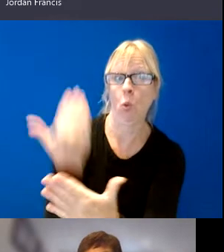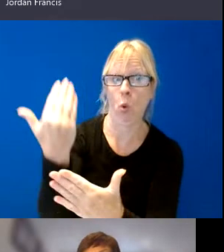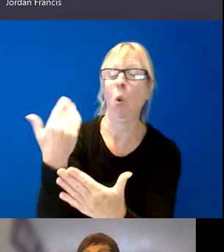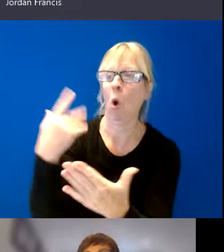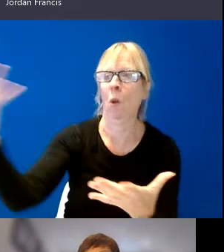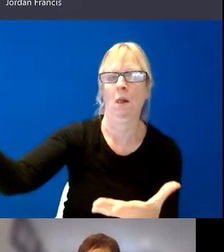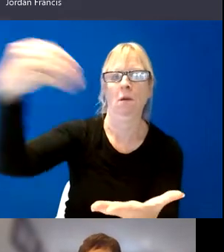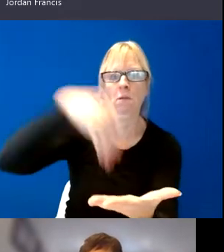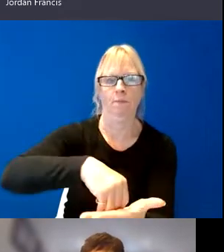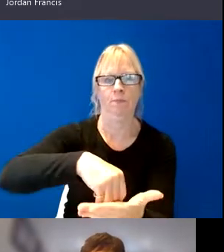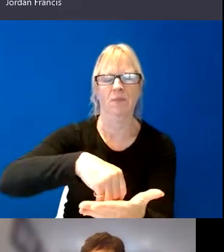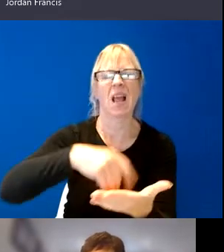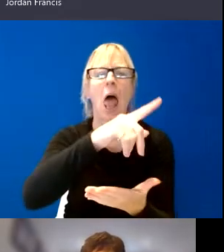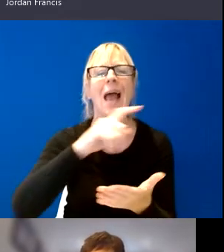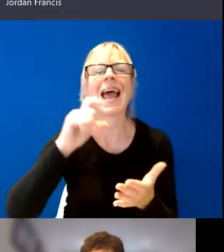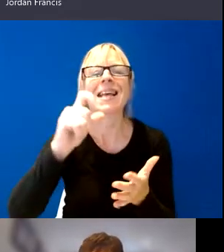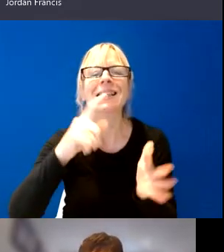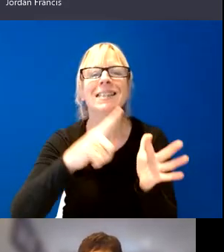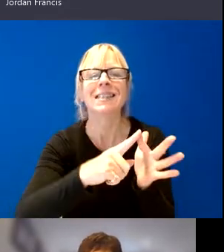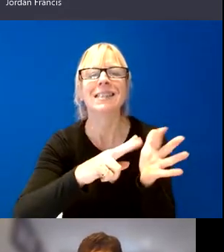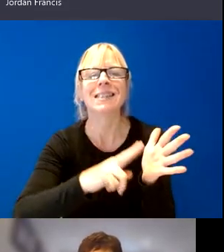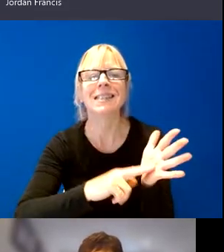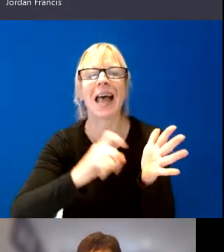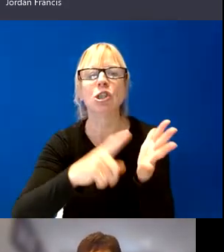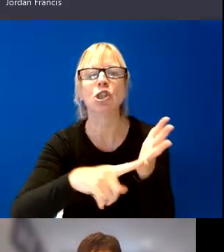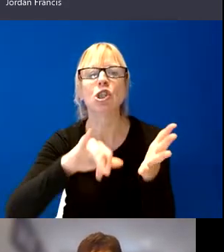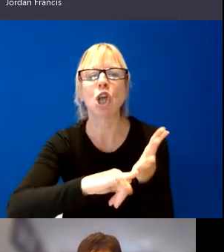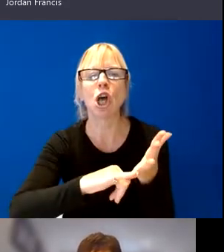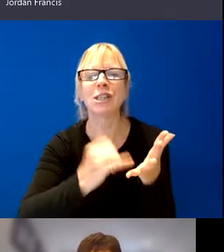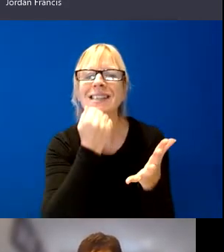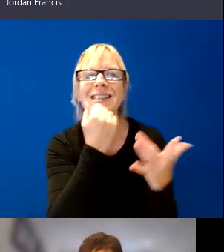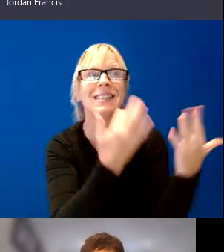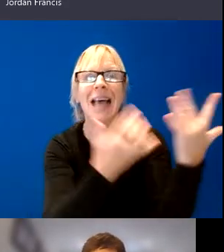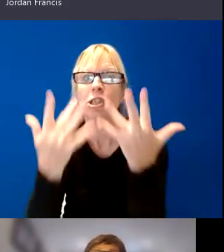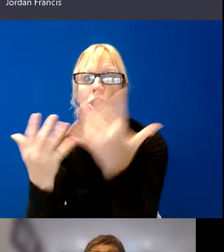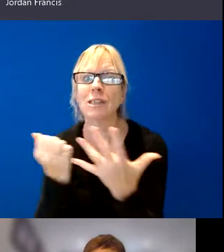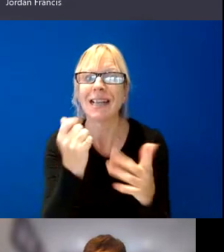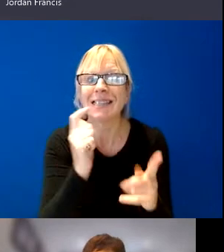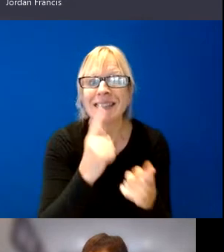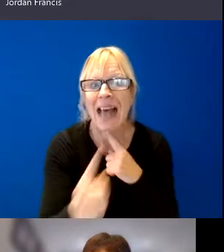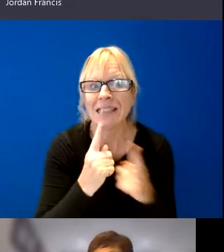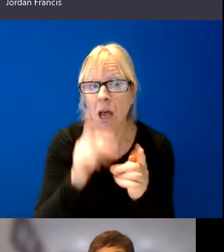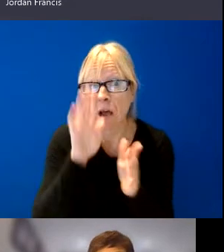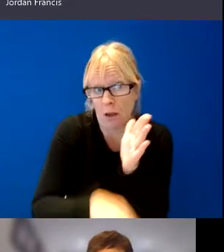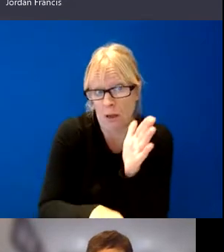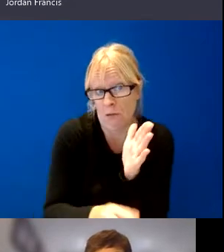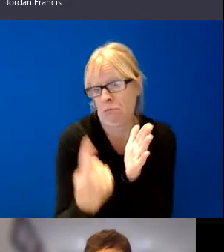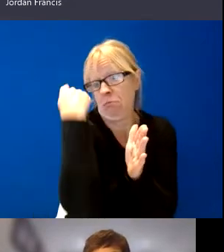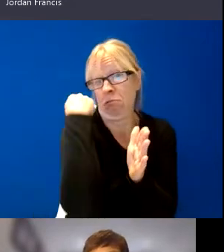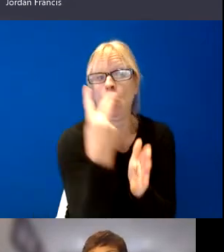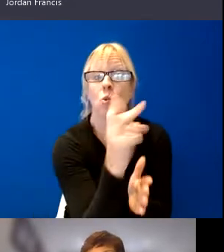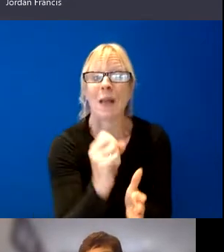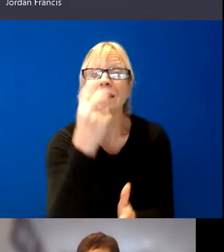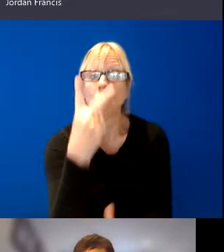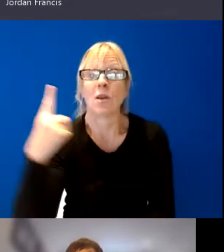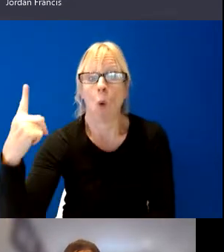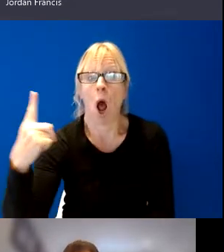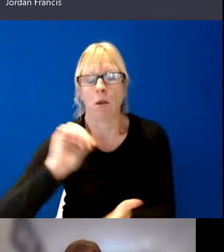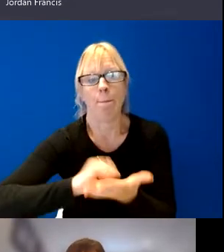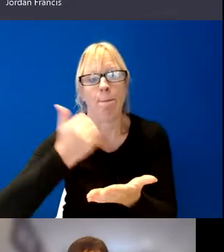aware that the census data is being published this year and next year from the 2021 census. So there may be some updates that are